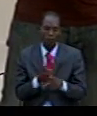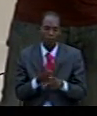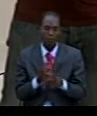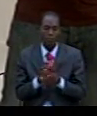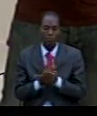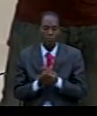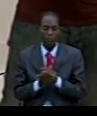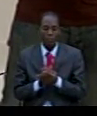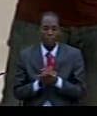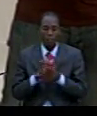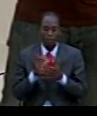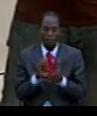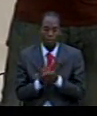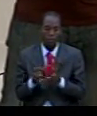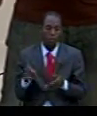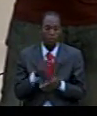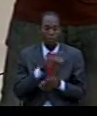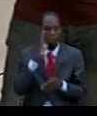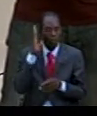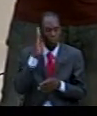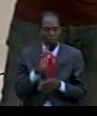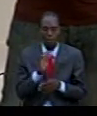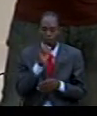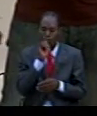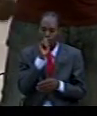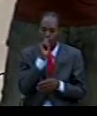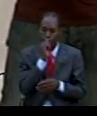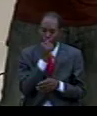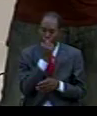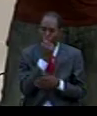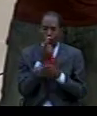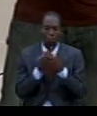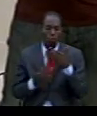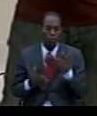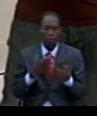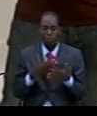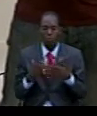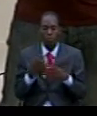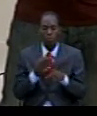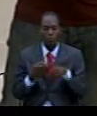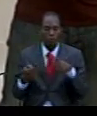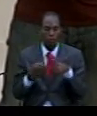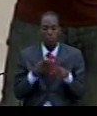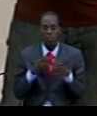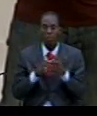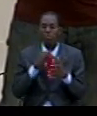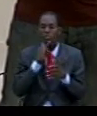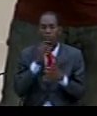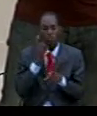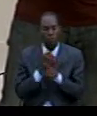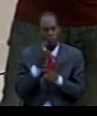That they will endure whatever persecution is for a moment.